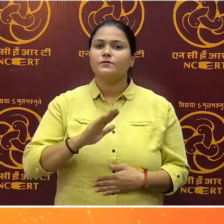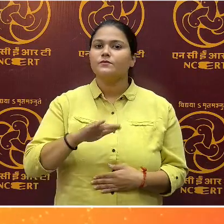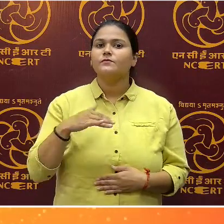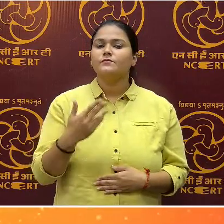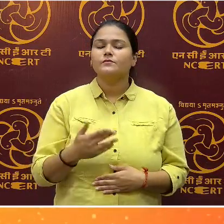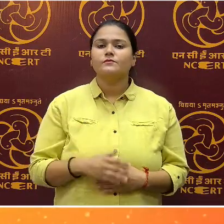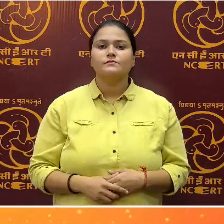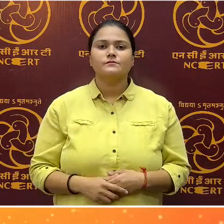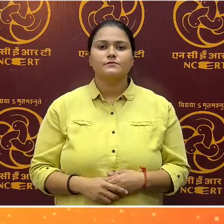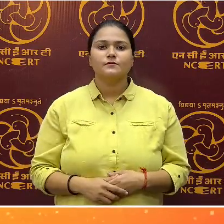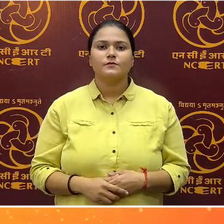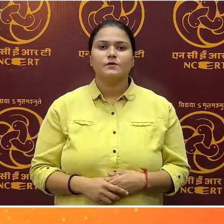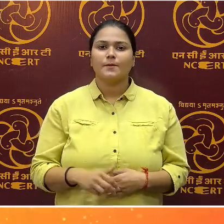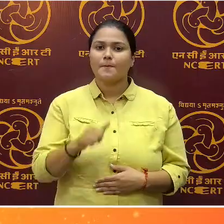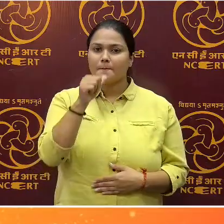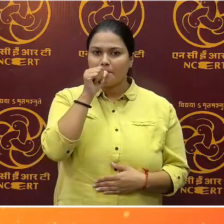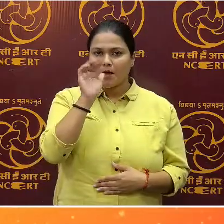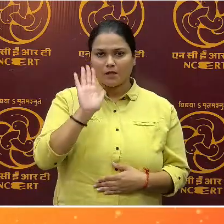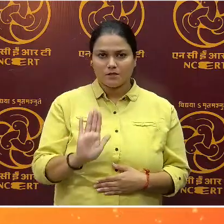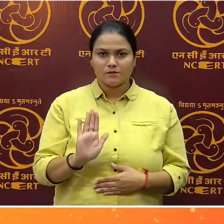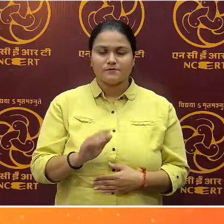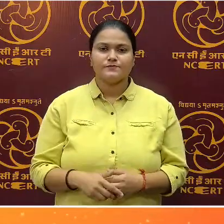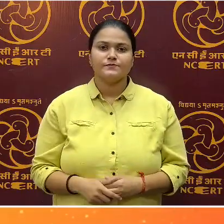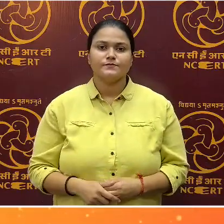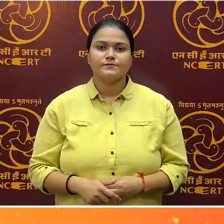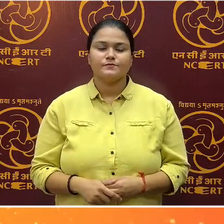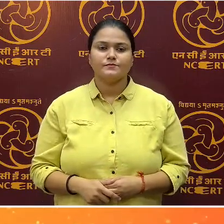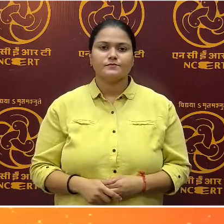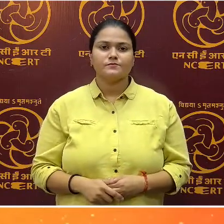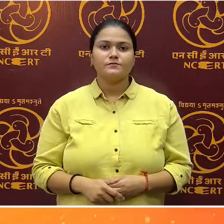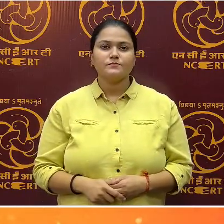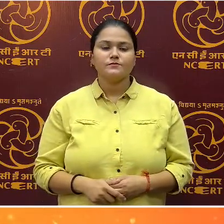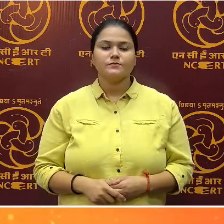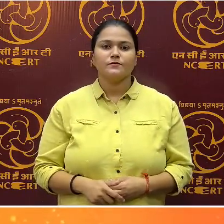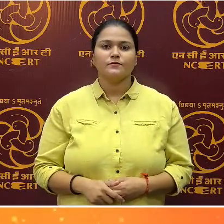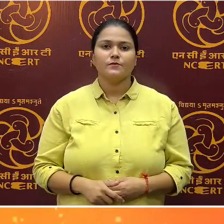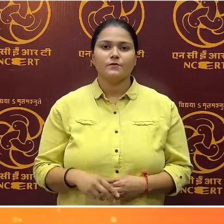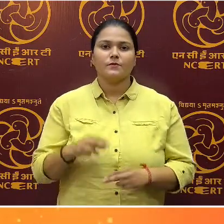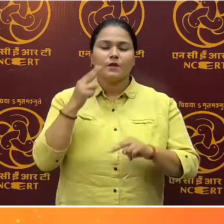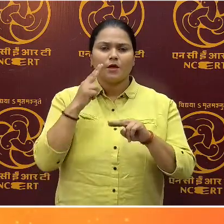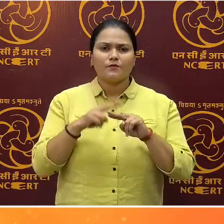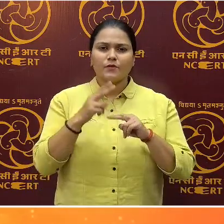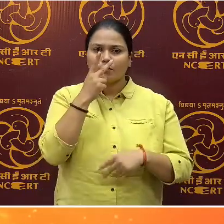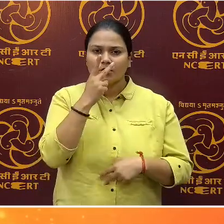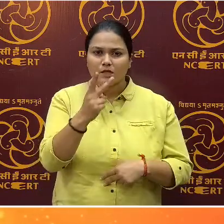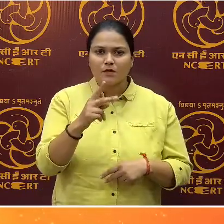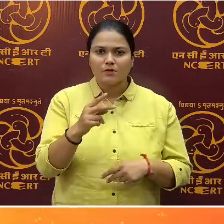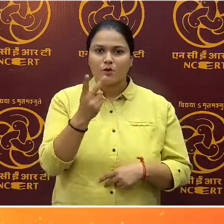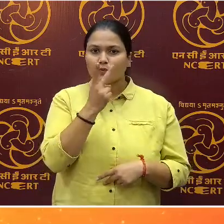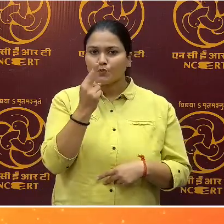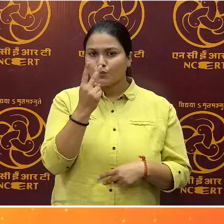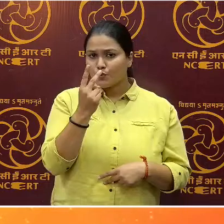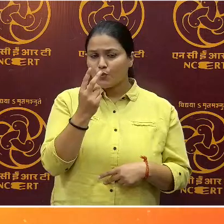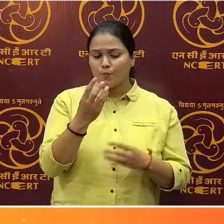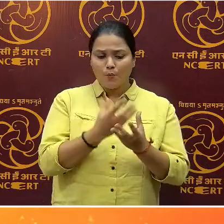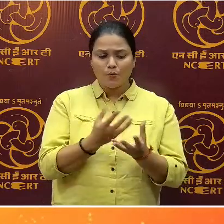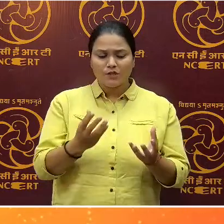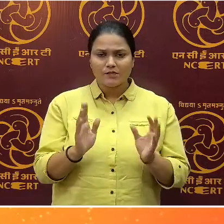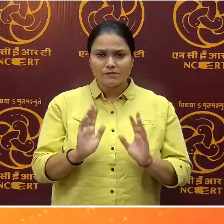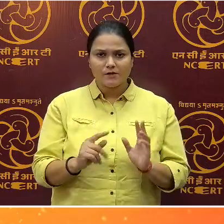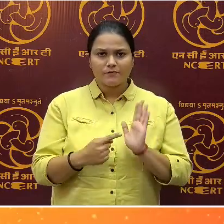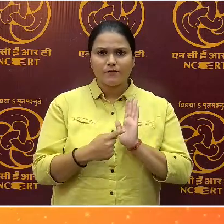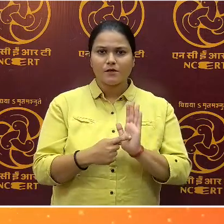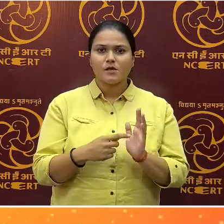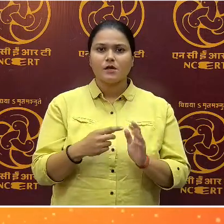have water. So if you are able to see, we have two solutes present in here. This